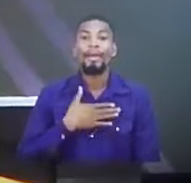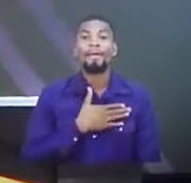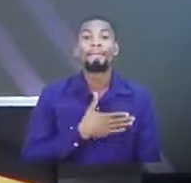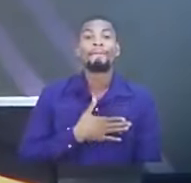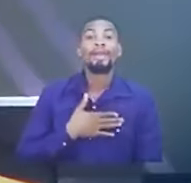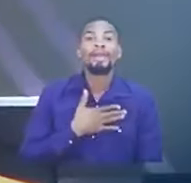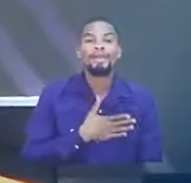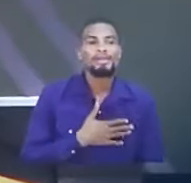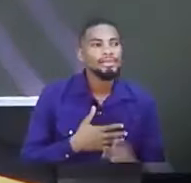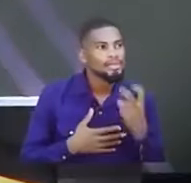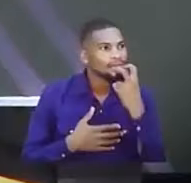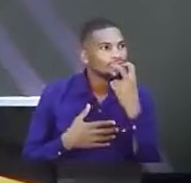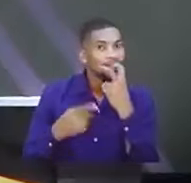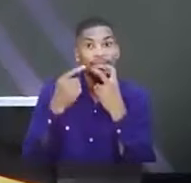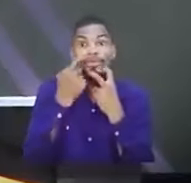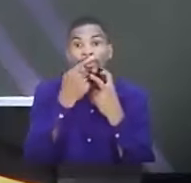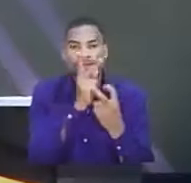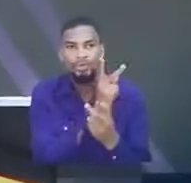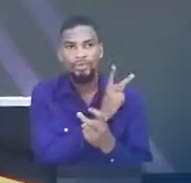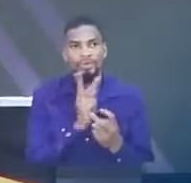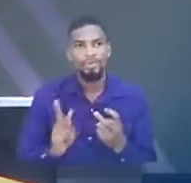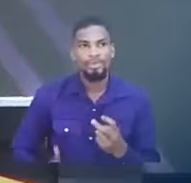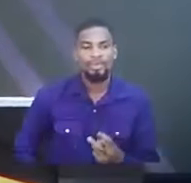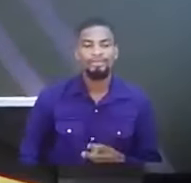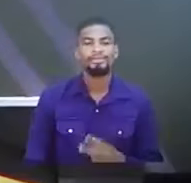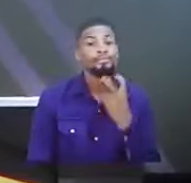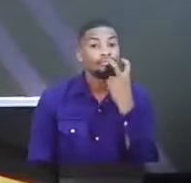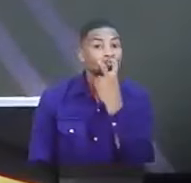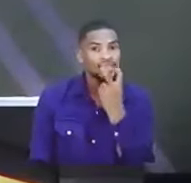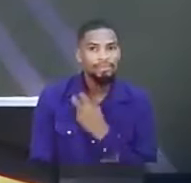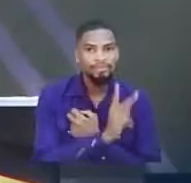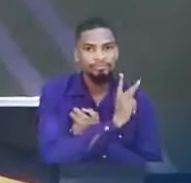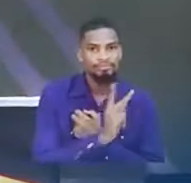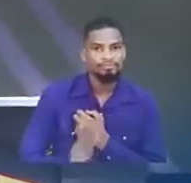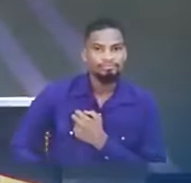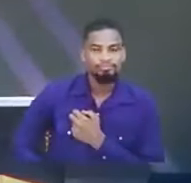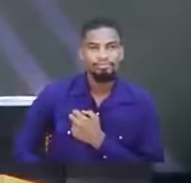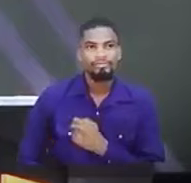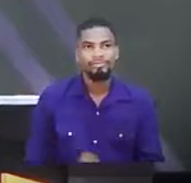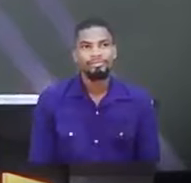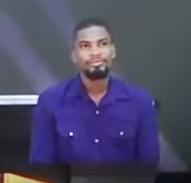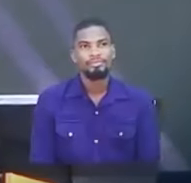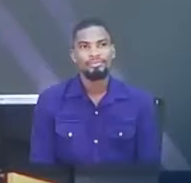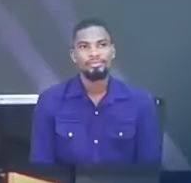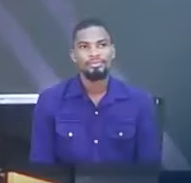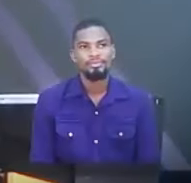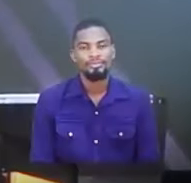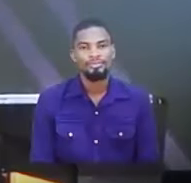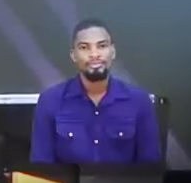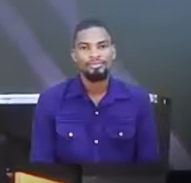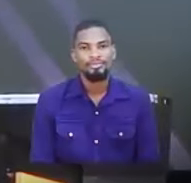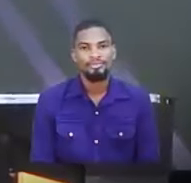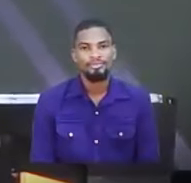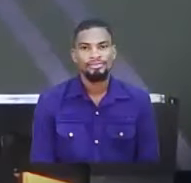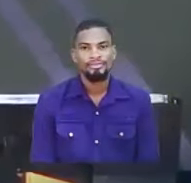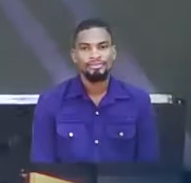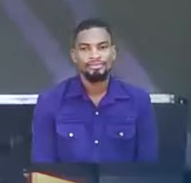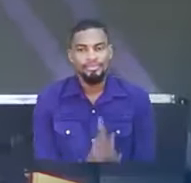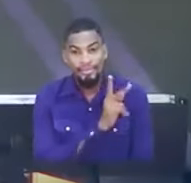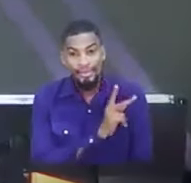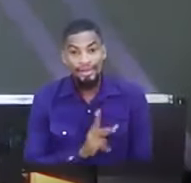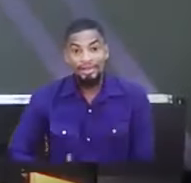see, even make some concession. You speak to the king. He will not keep me from being married to you.